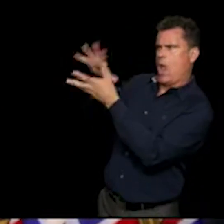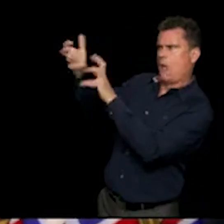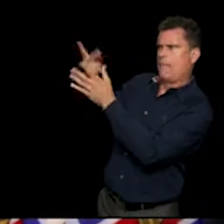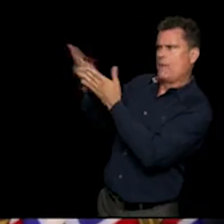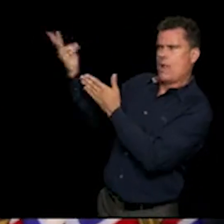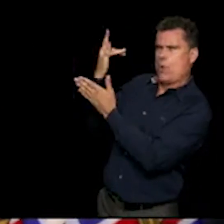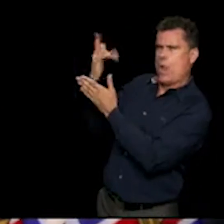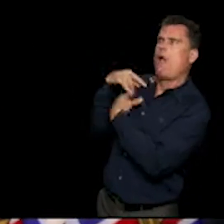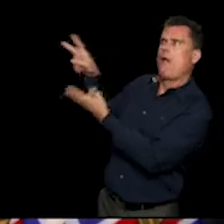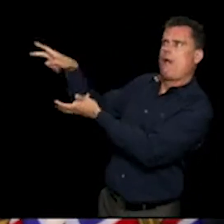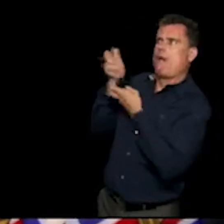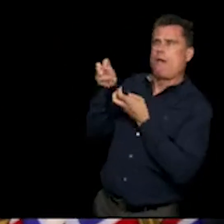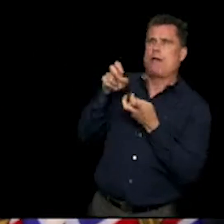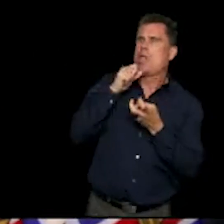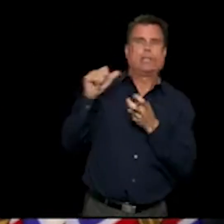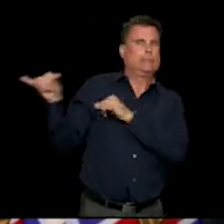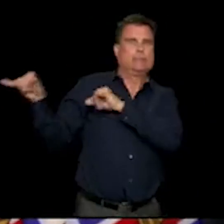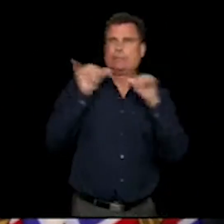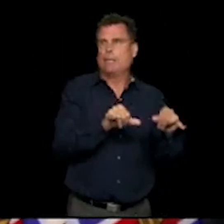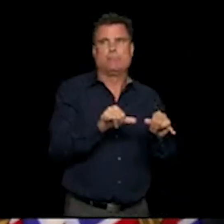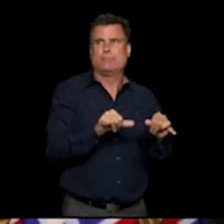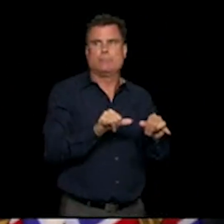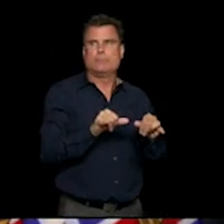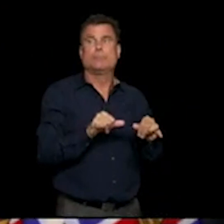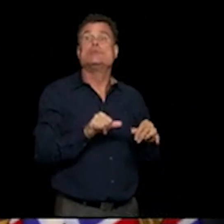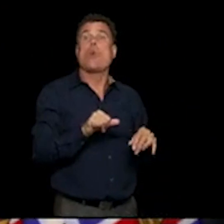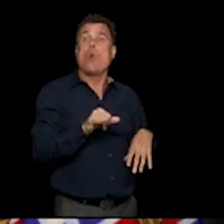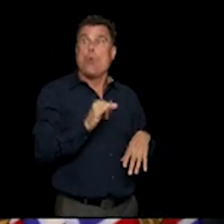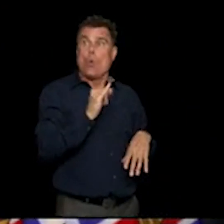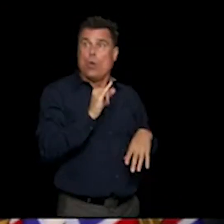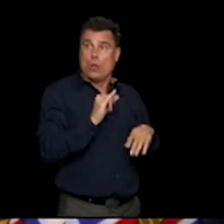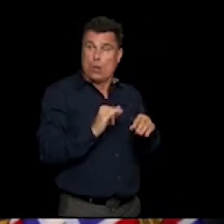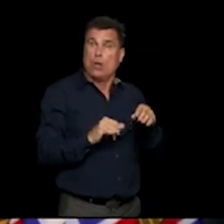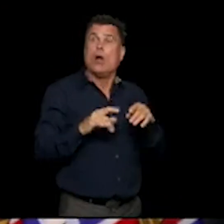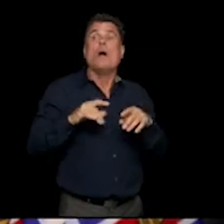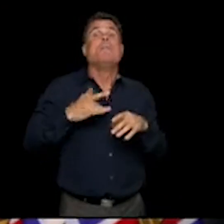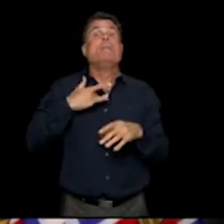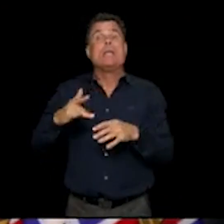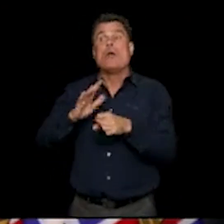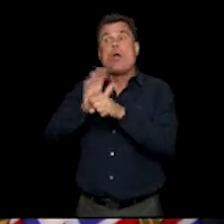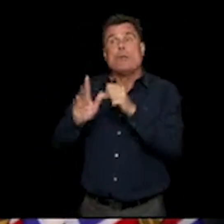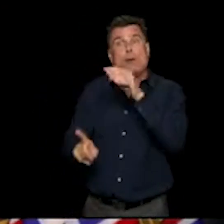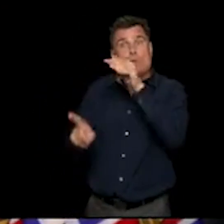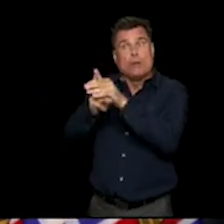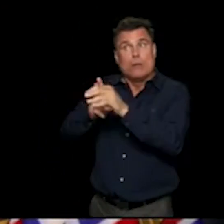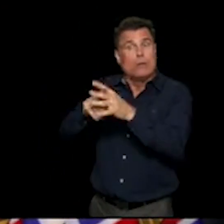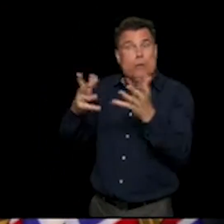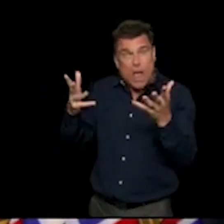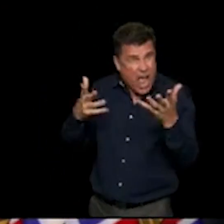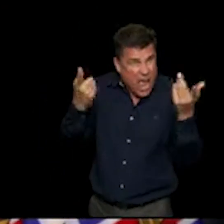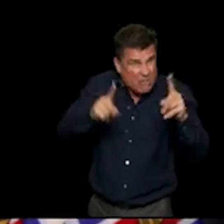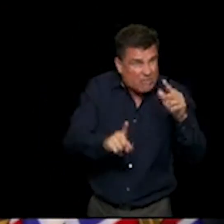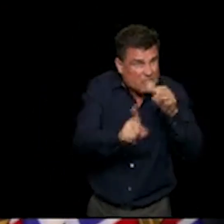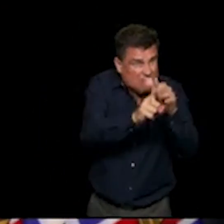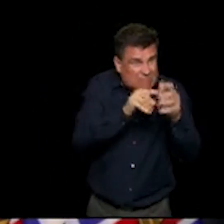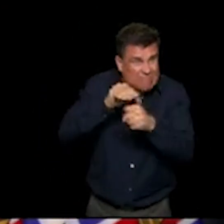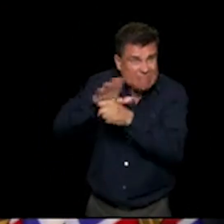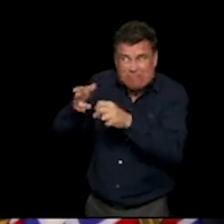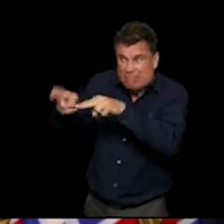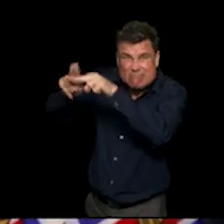replicate if and when we should move backwards. But that will always be a call of public health officials working in